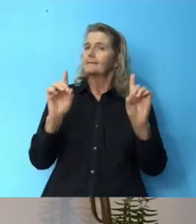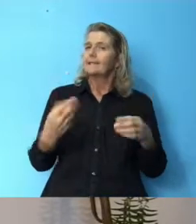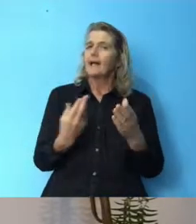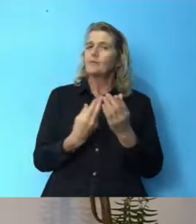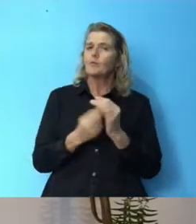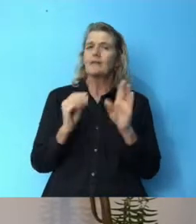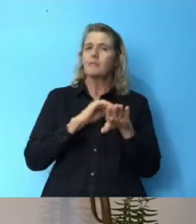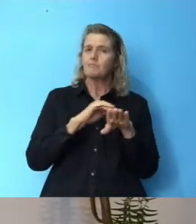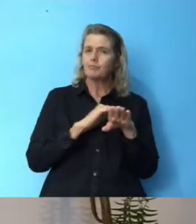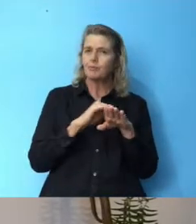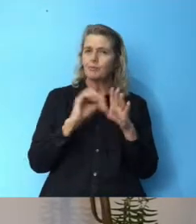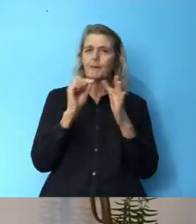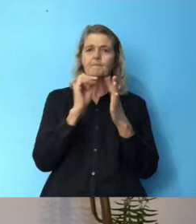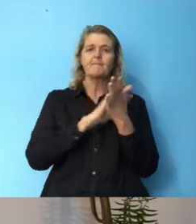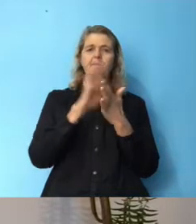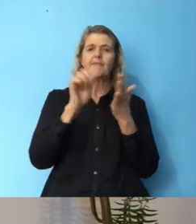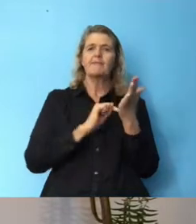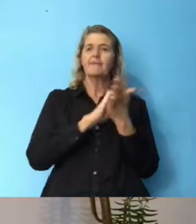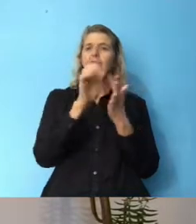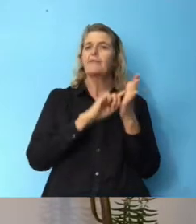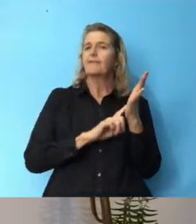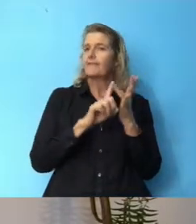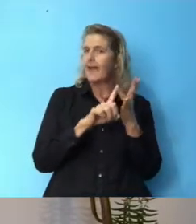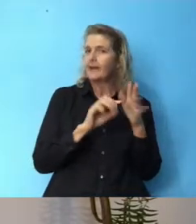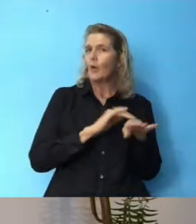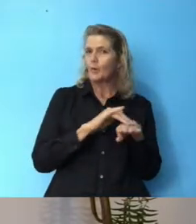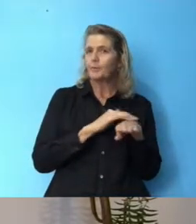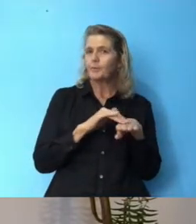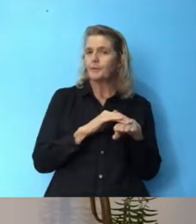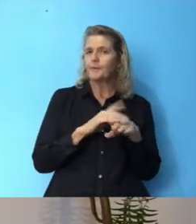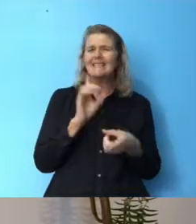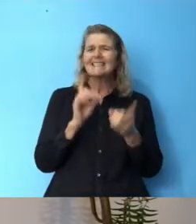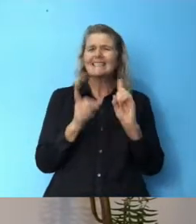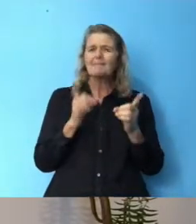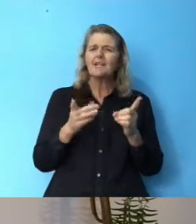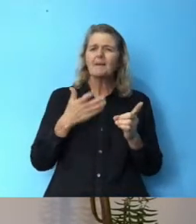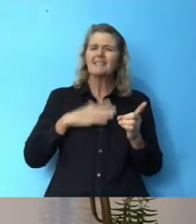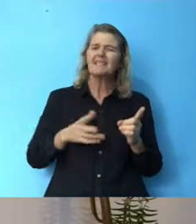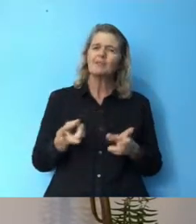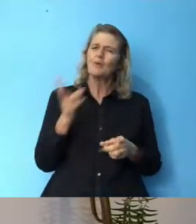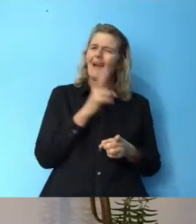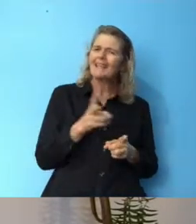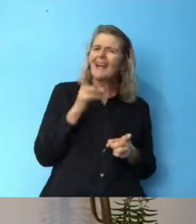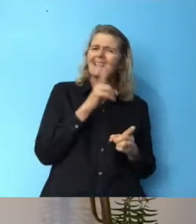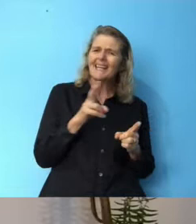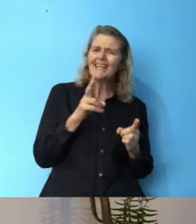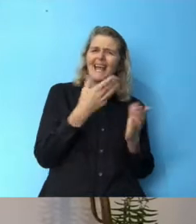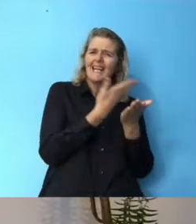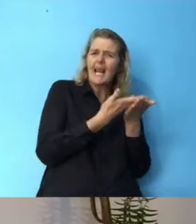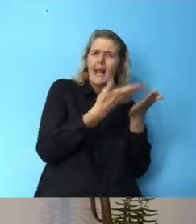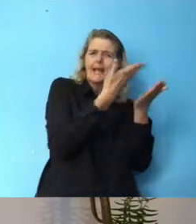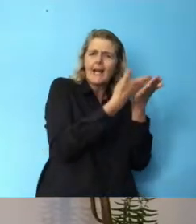the phthalo blue. Sometimes you do need a couple of layers, different colours. Some colours are really transparent and some are